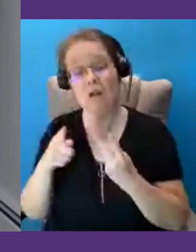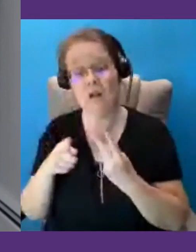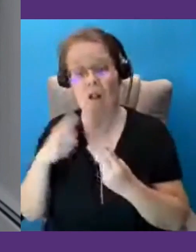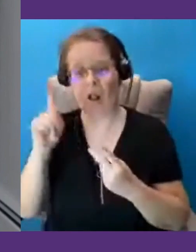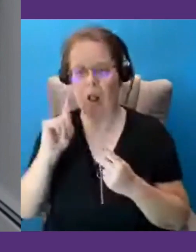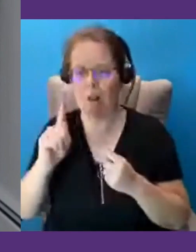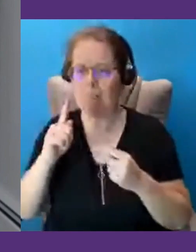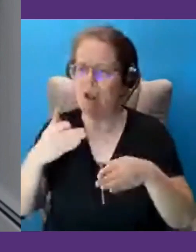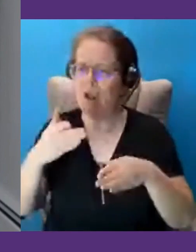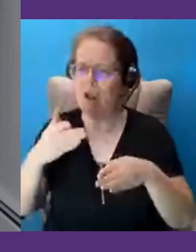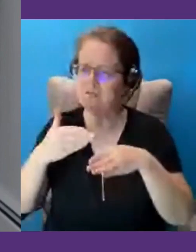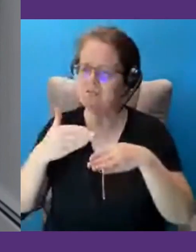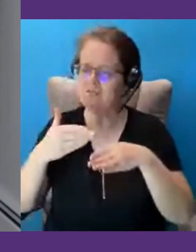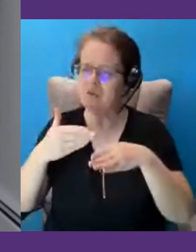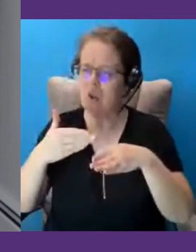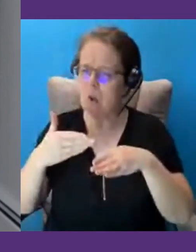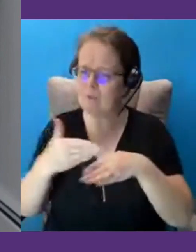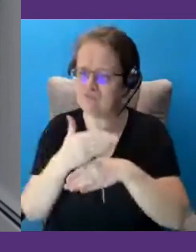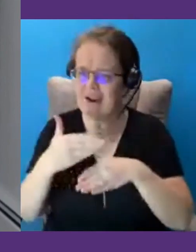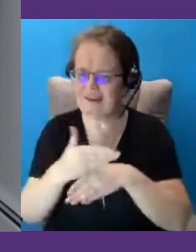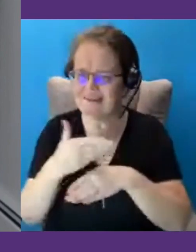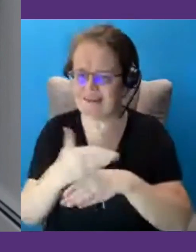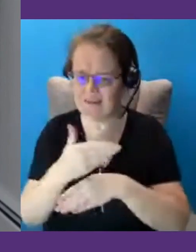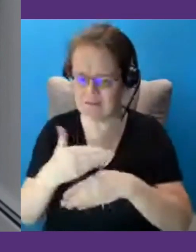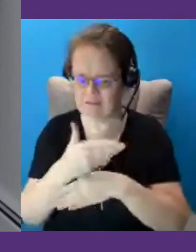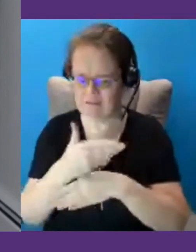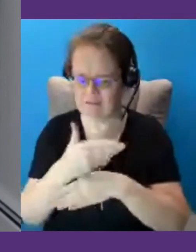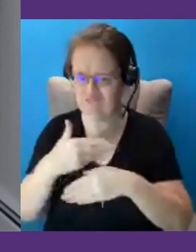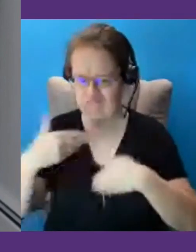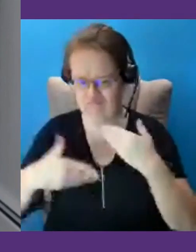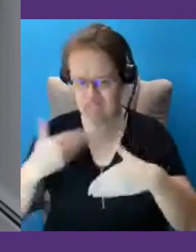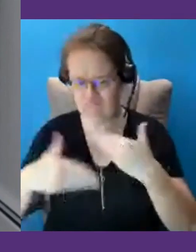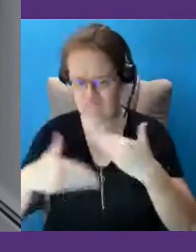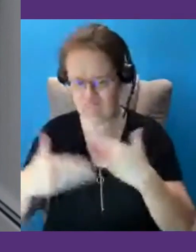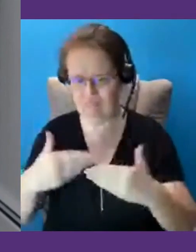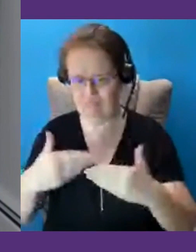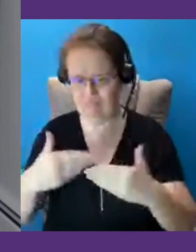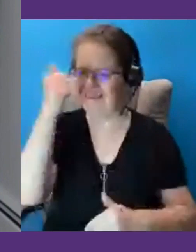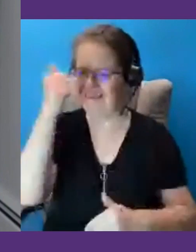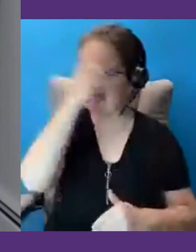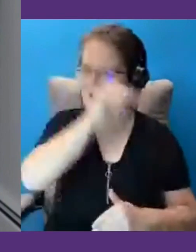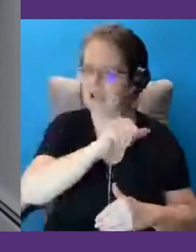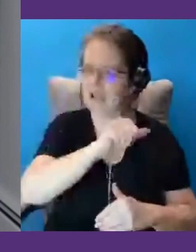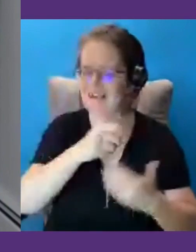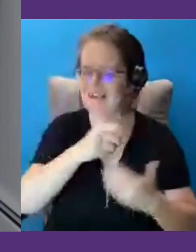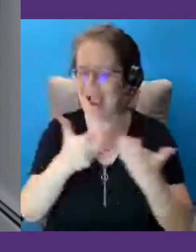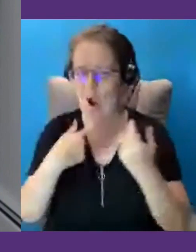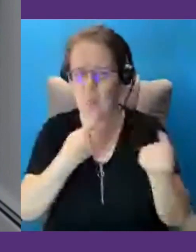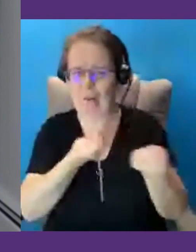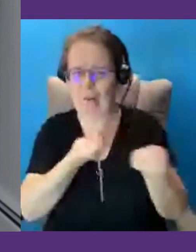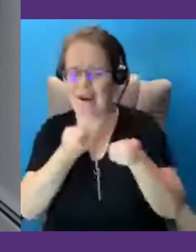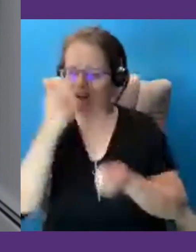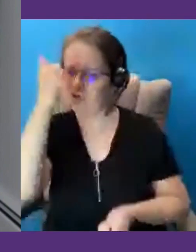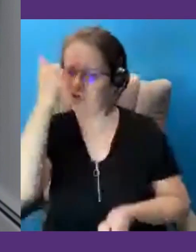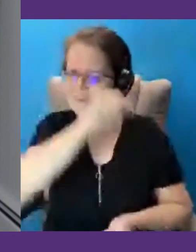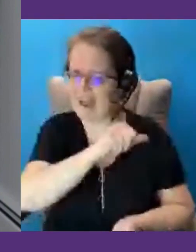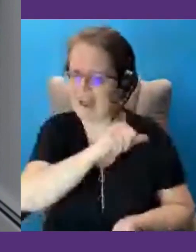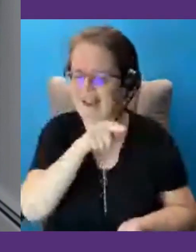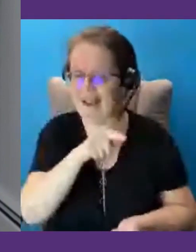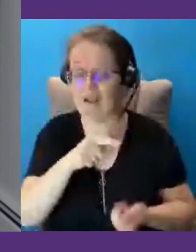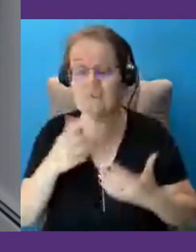practices. How do we think about this from a talent management side? So the interest definitely, there